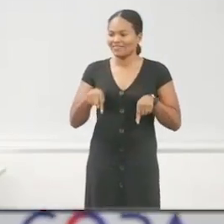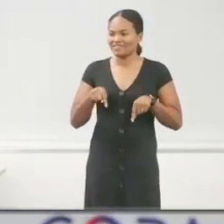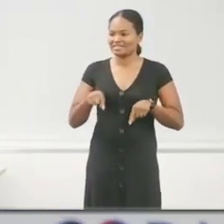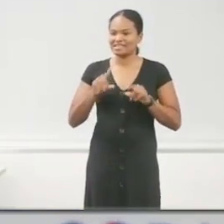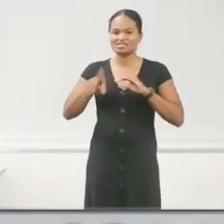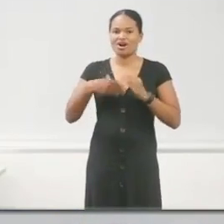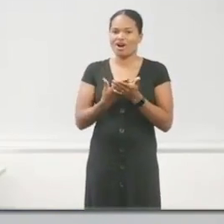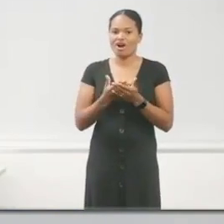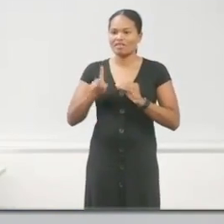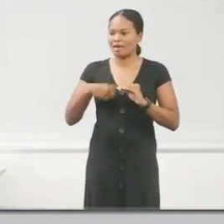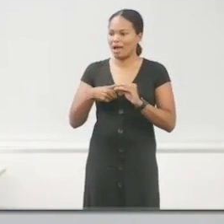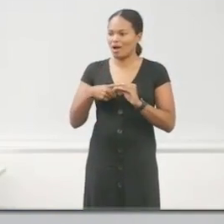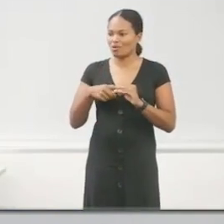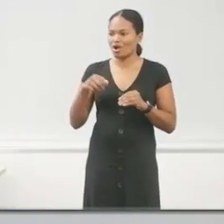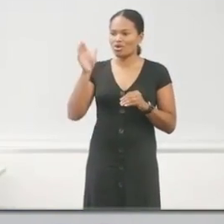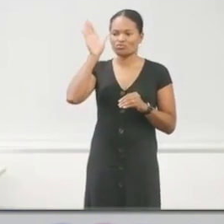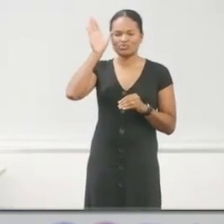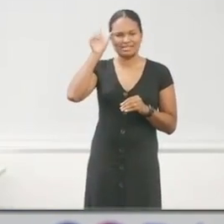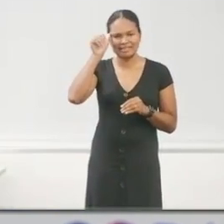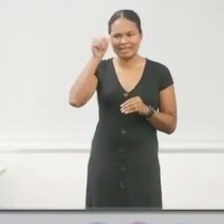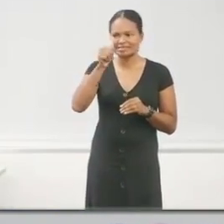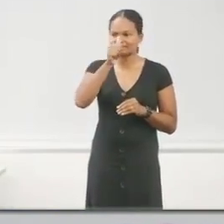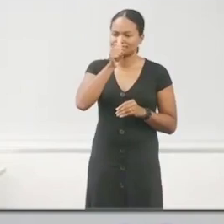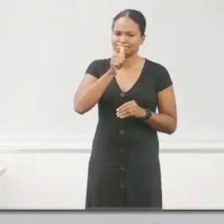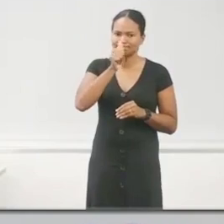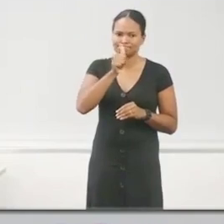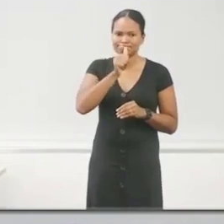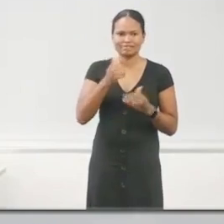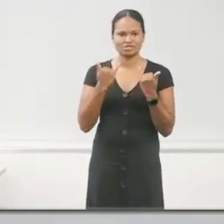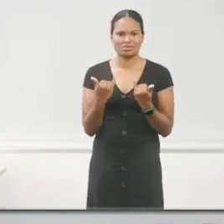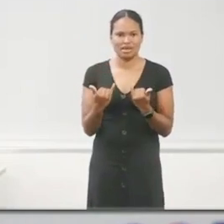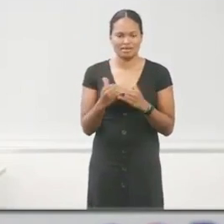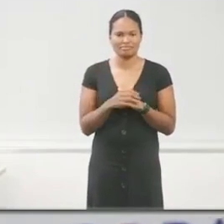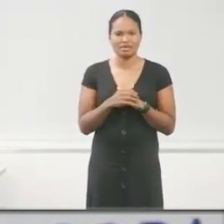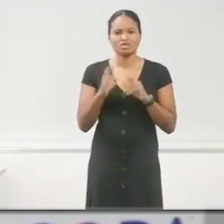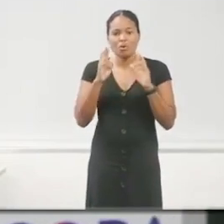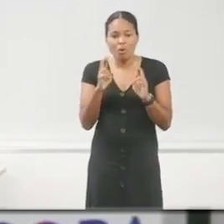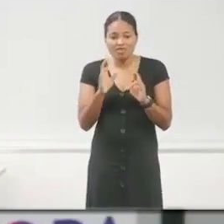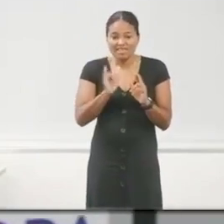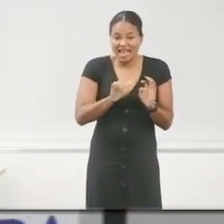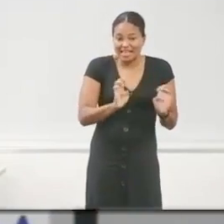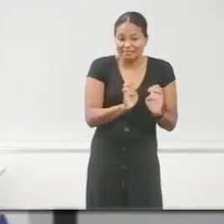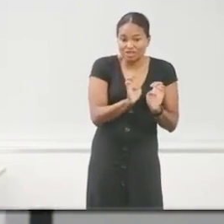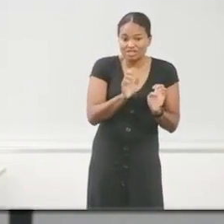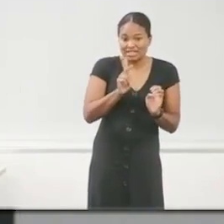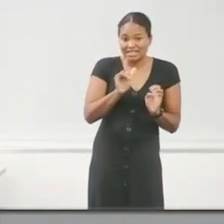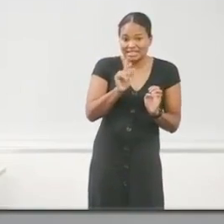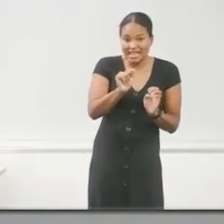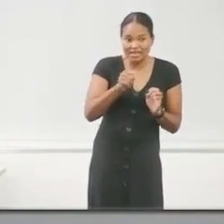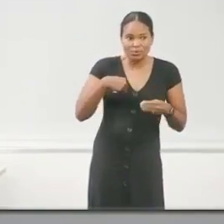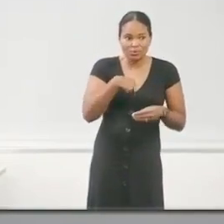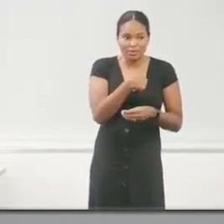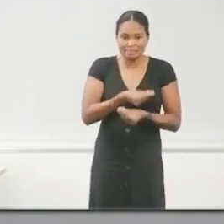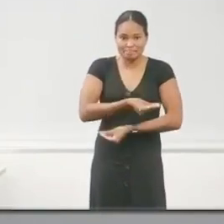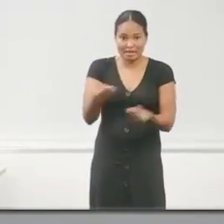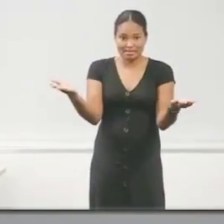And personal resilience is something we've always got to consider. So we're hoping that that little emergency kit that we gave you is going to